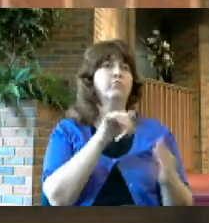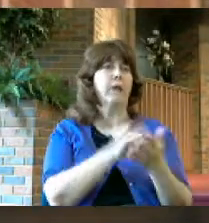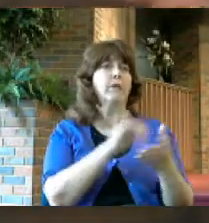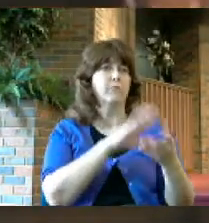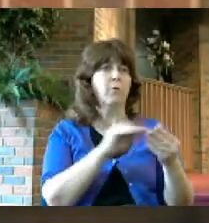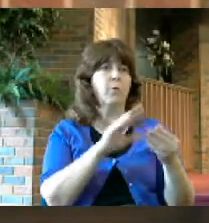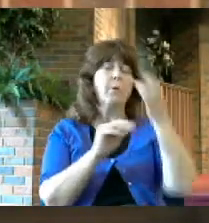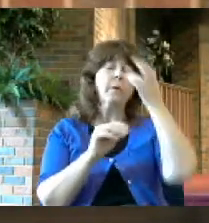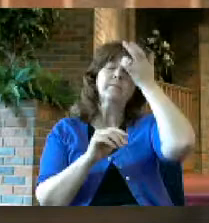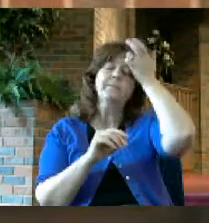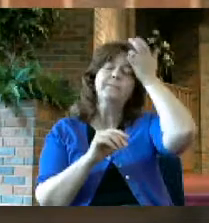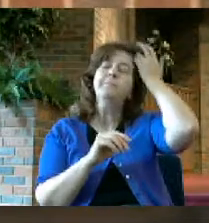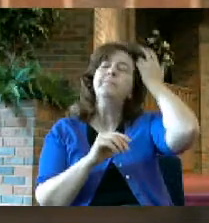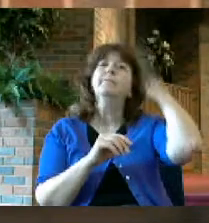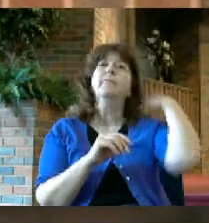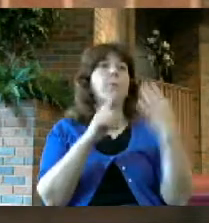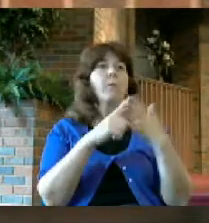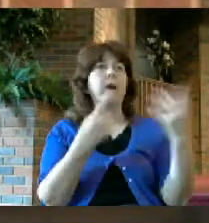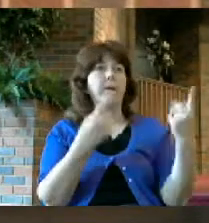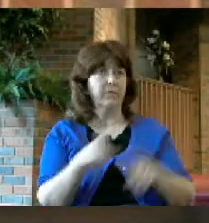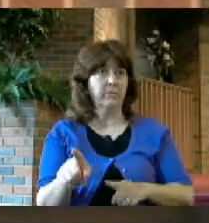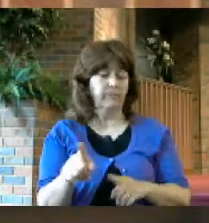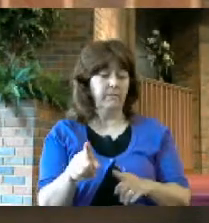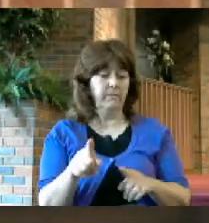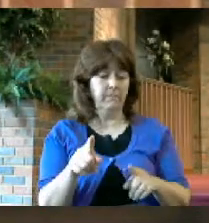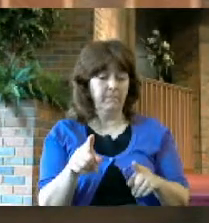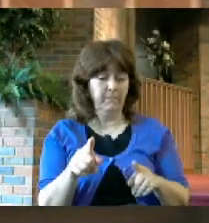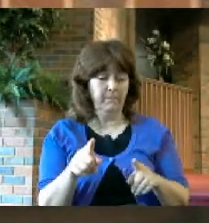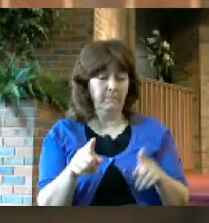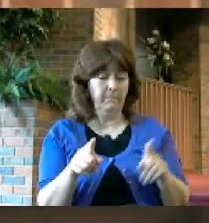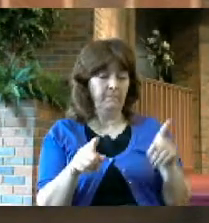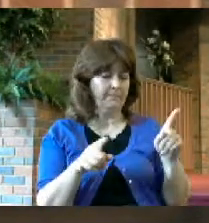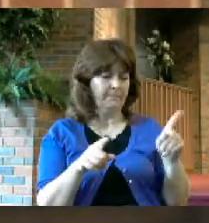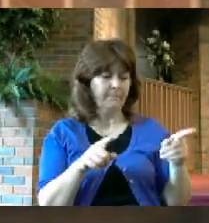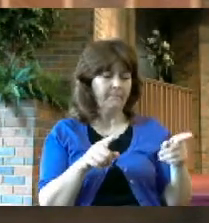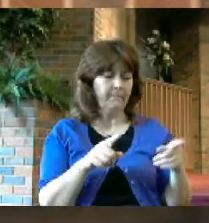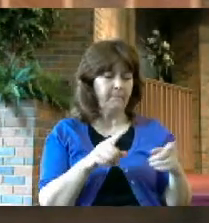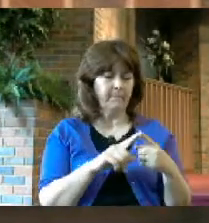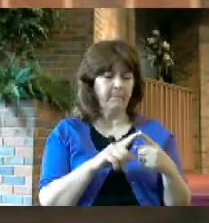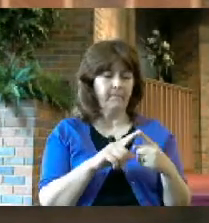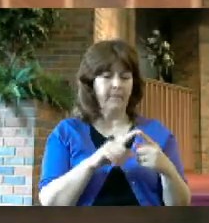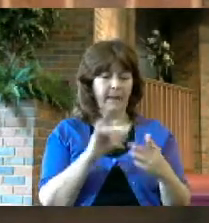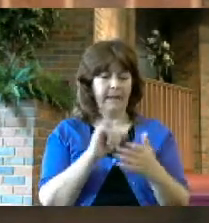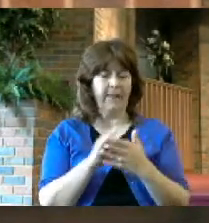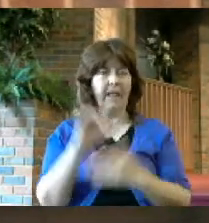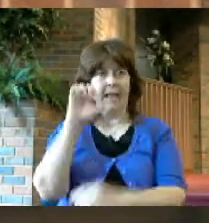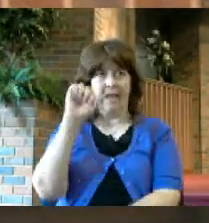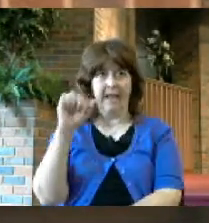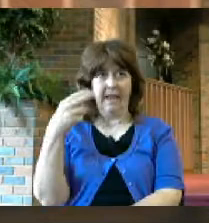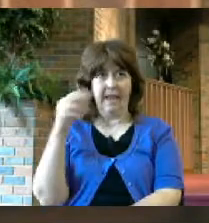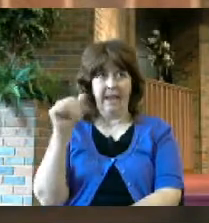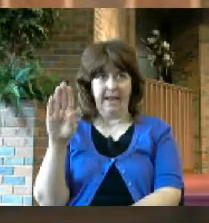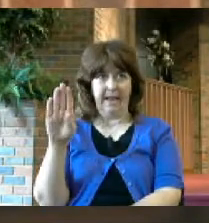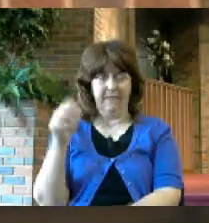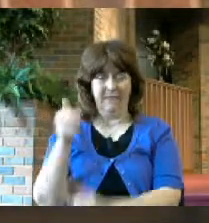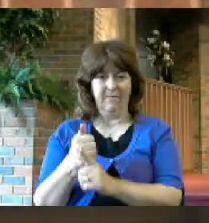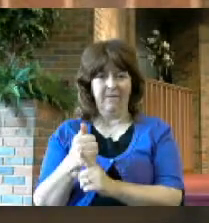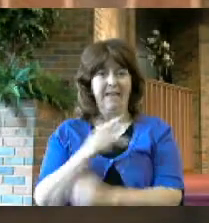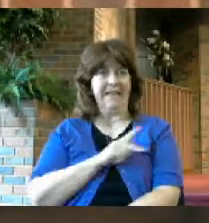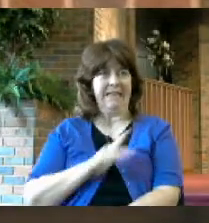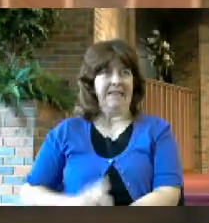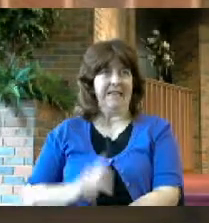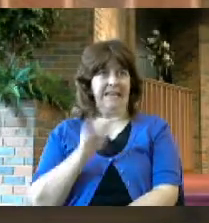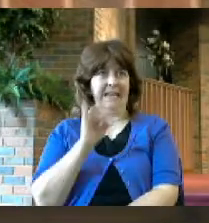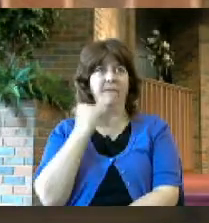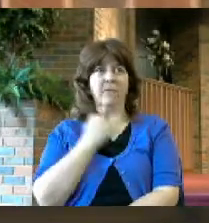unfolds, the king of Israel, Ahab, is wanting to go to war. He's wanting to take back some of his